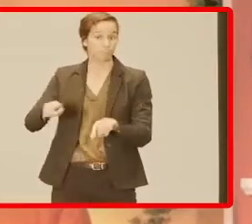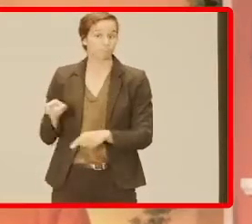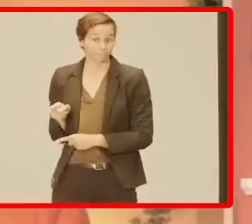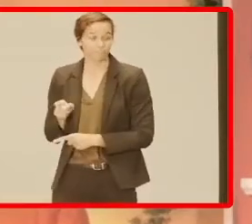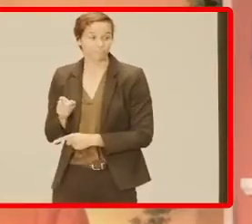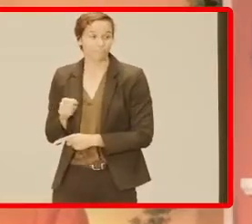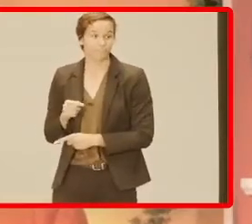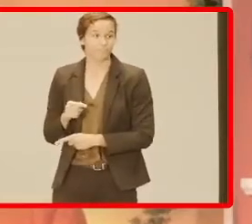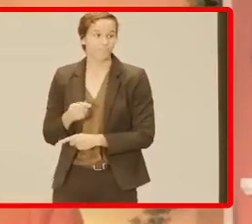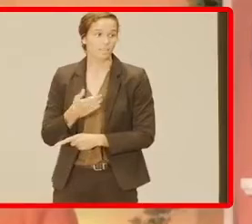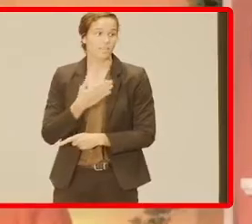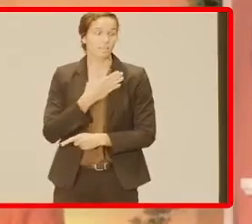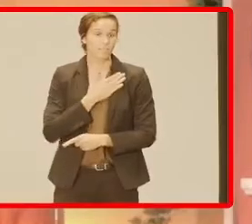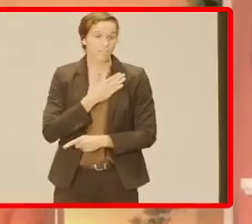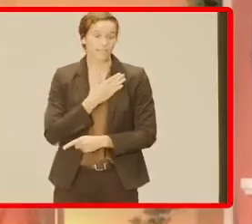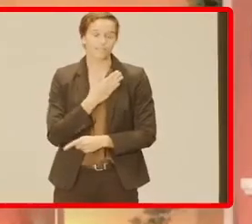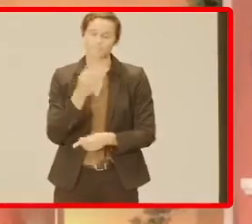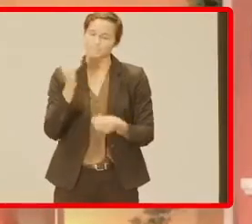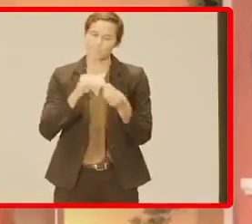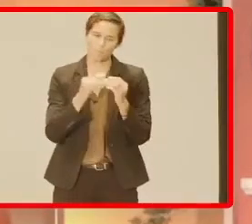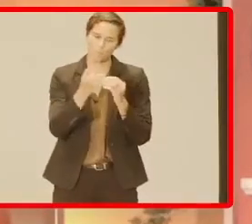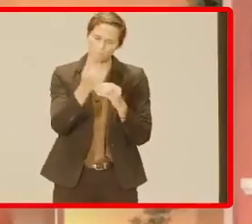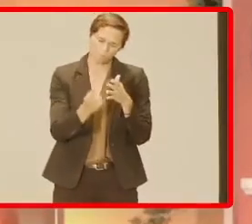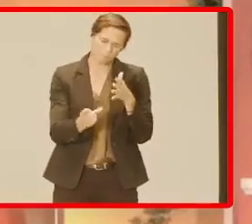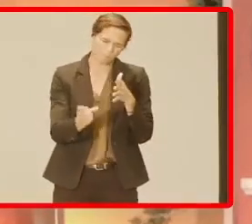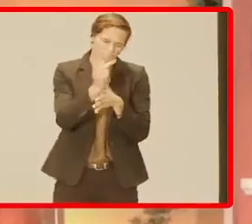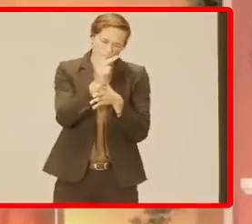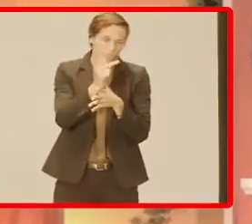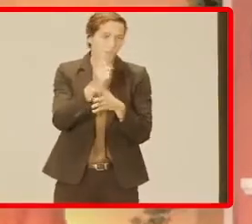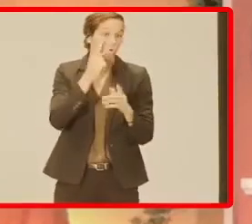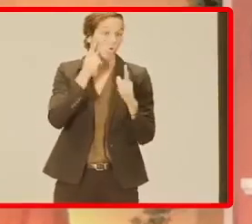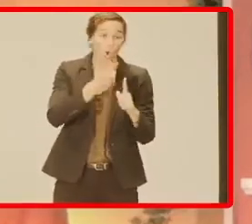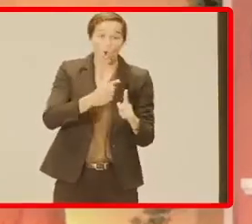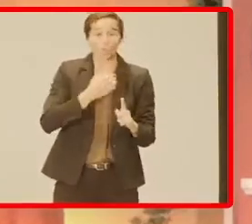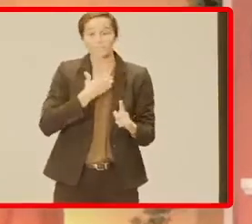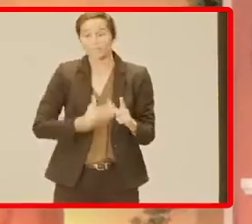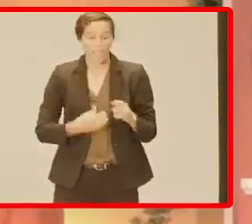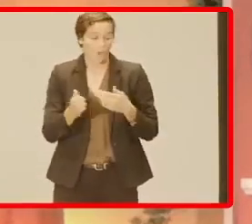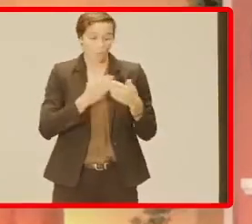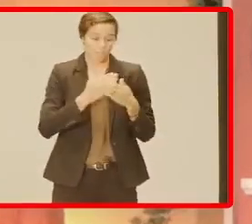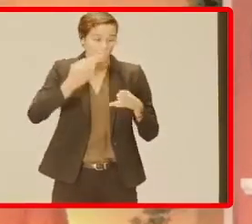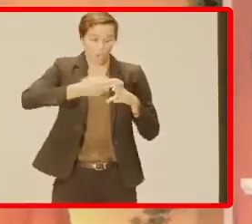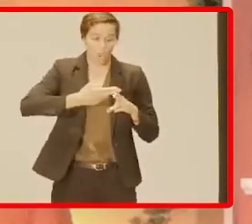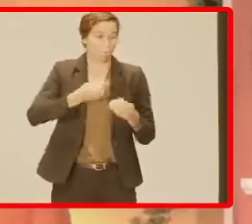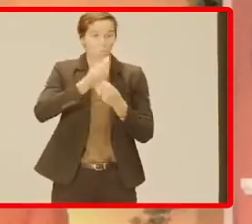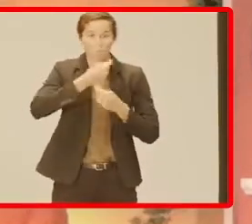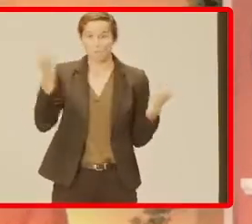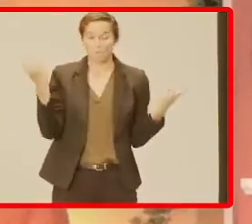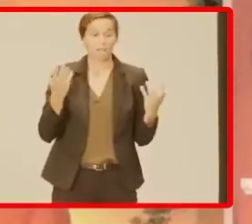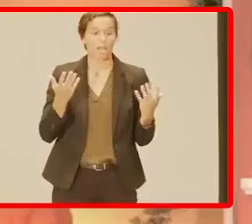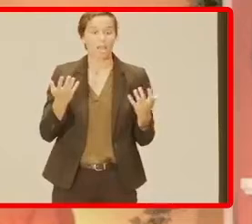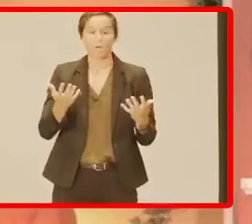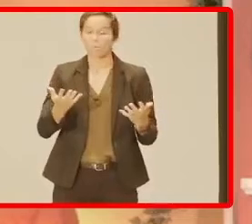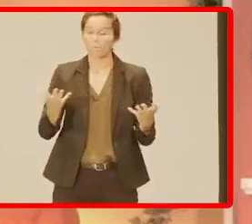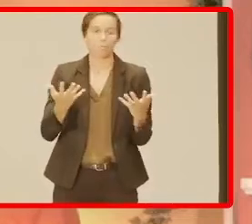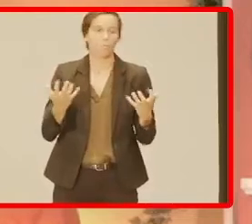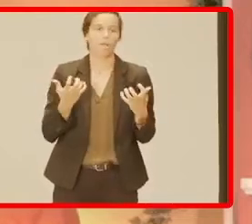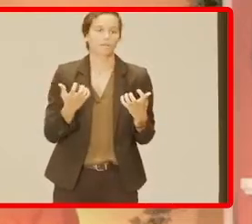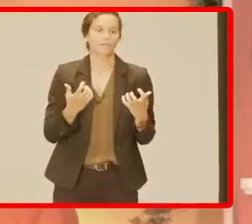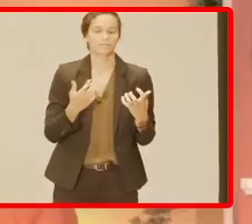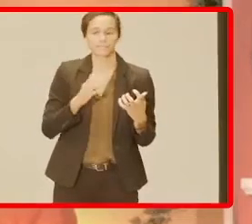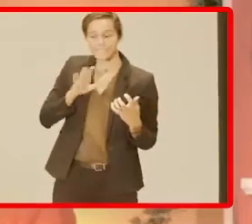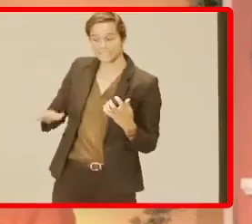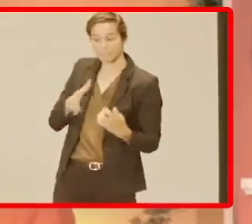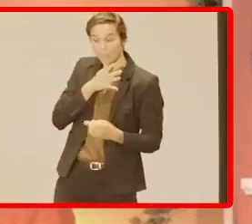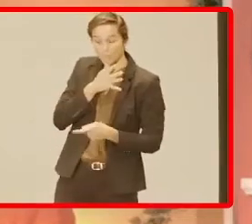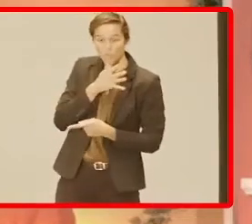one desire, maybe it was a goal, Nick, I don't know what you call it, but all I wanted as a mother is